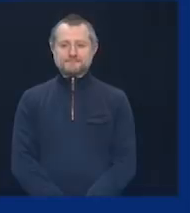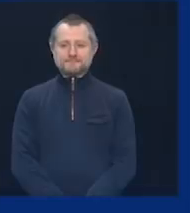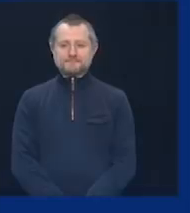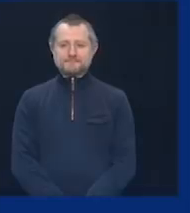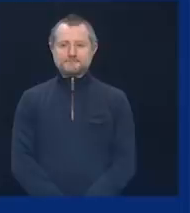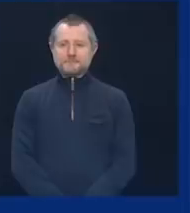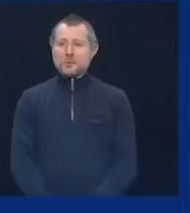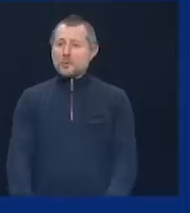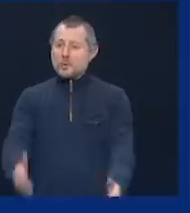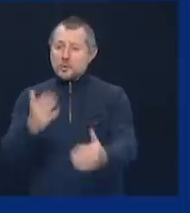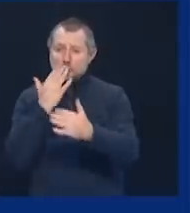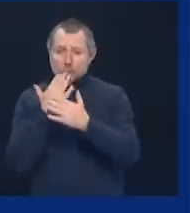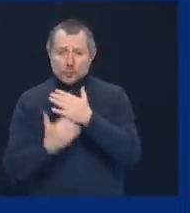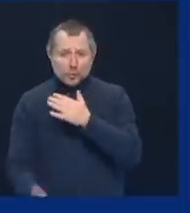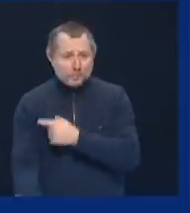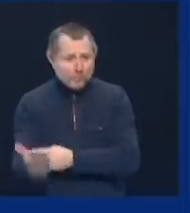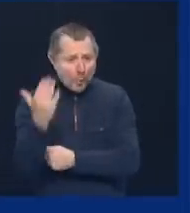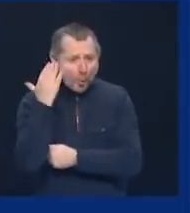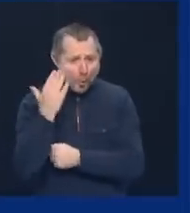Good morning.